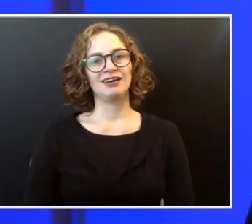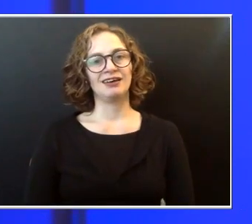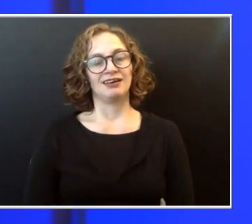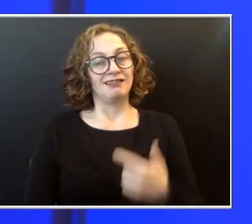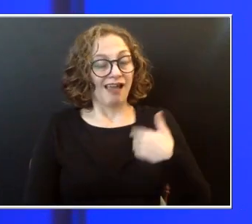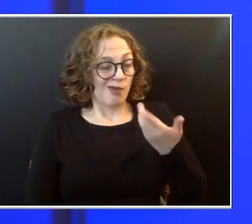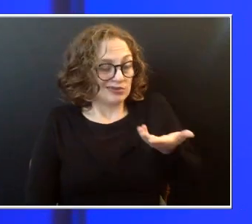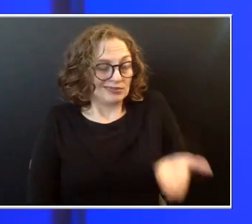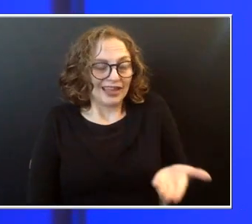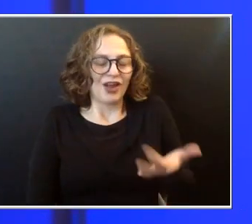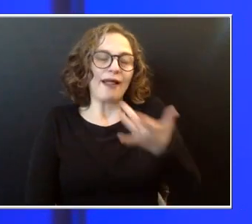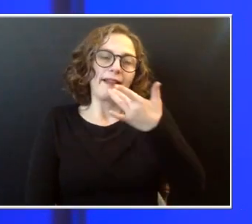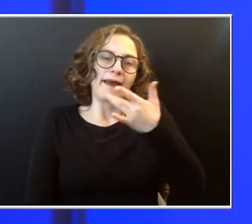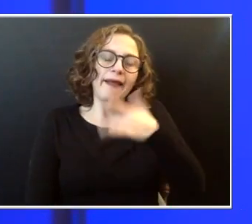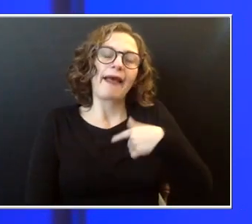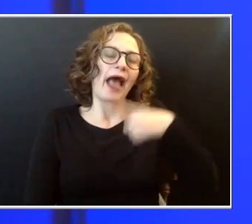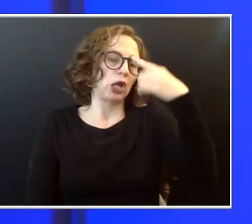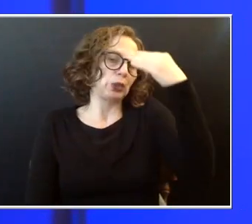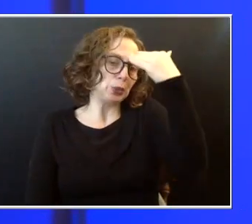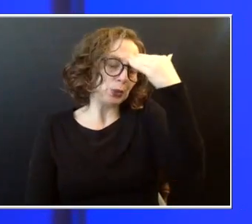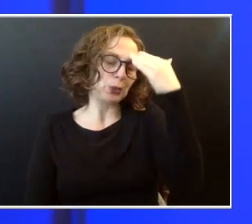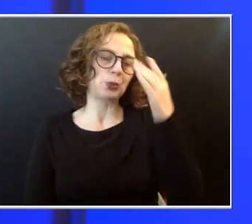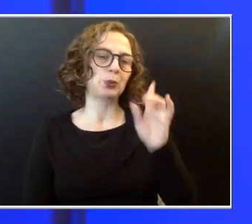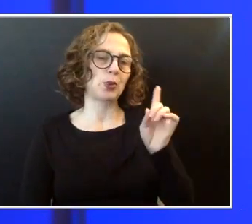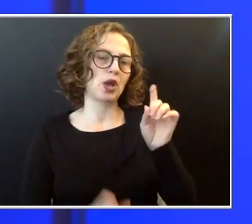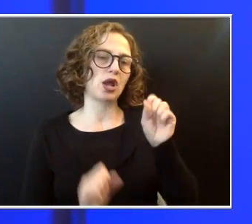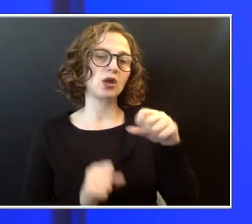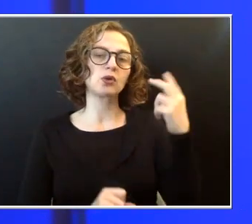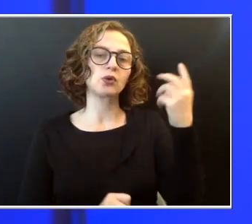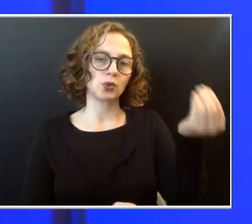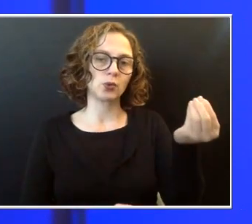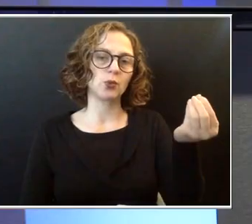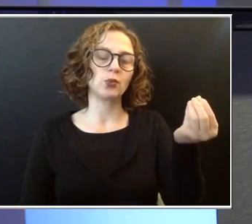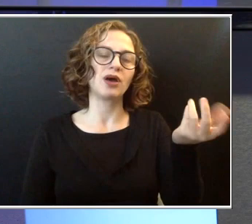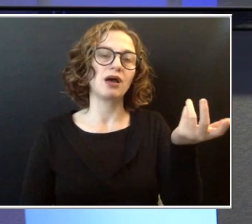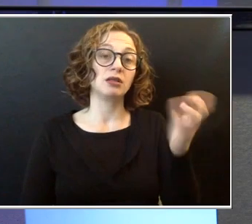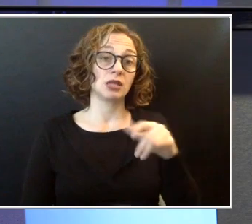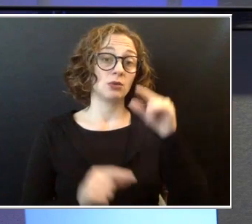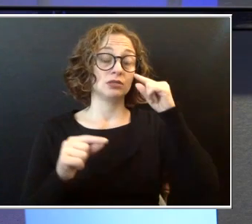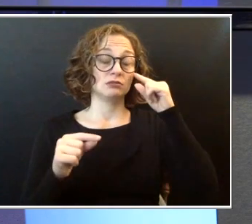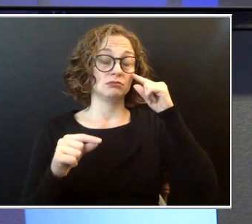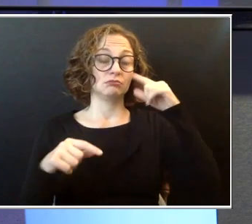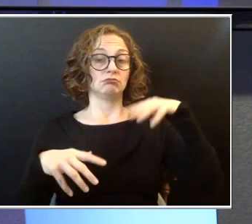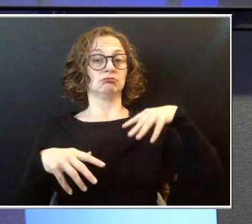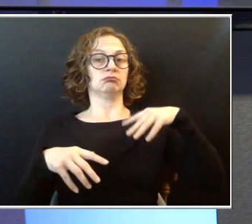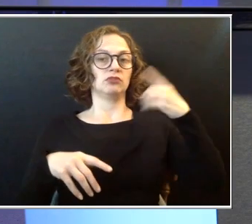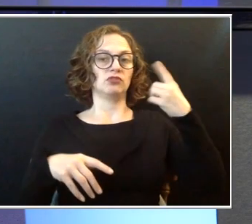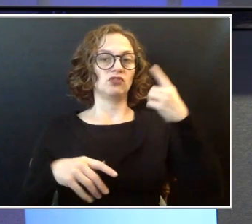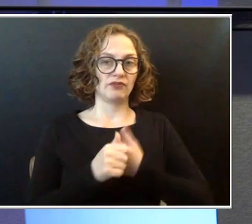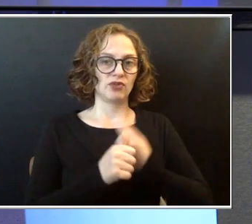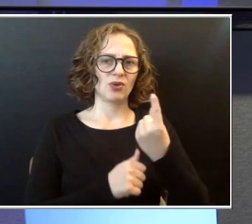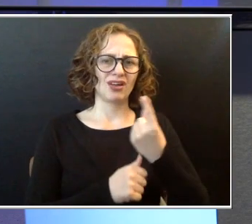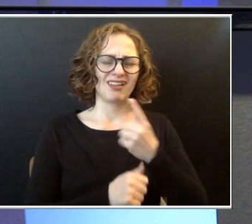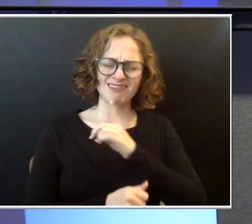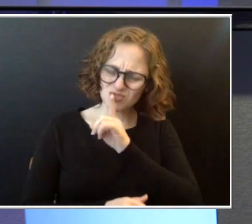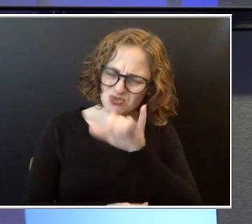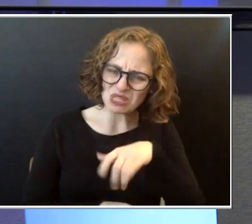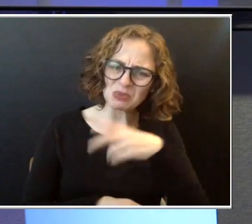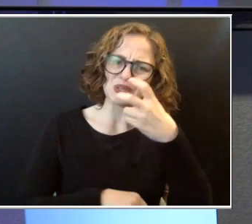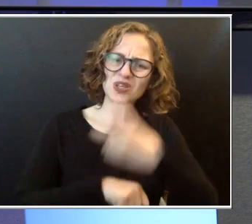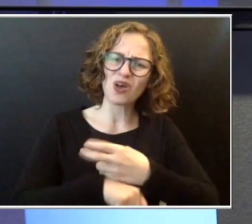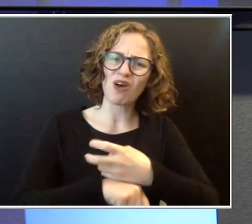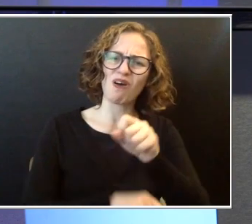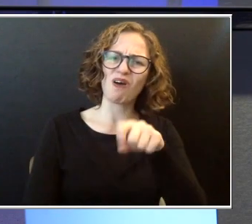to go, and it was a surprise for everybody. Yeah, that had to be hard, and I'm guessing this